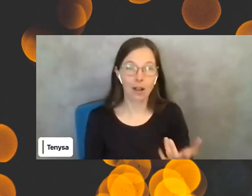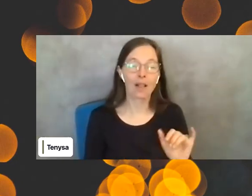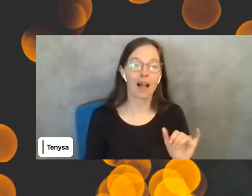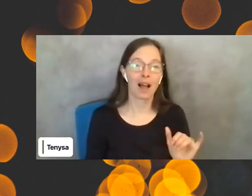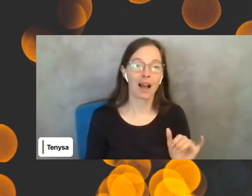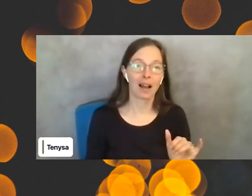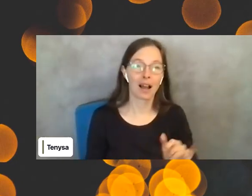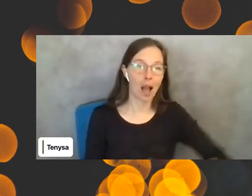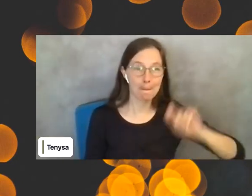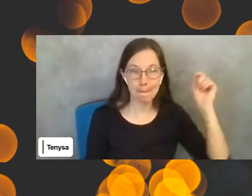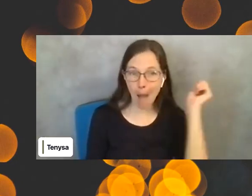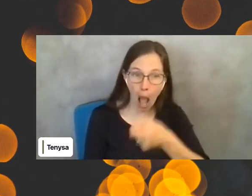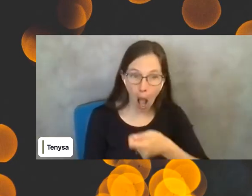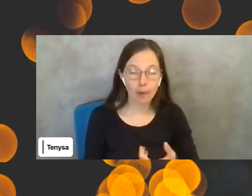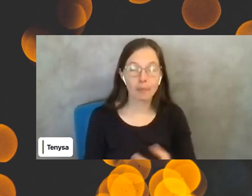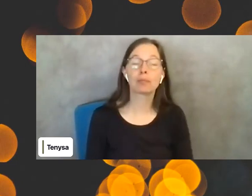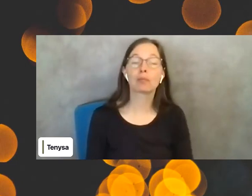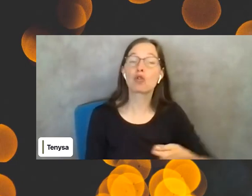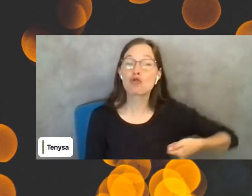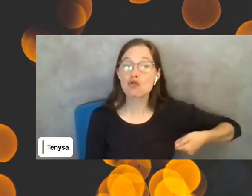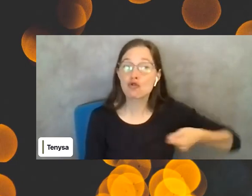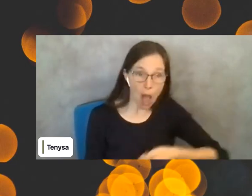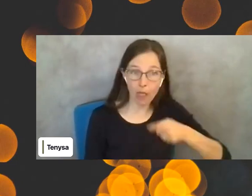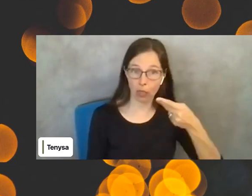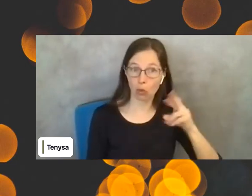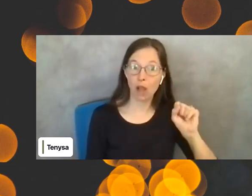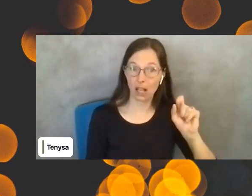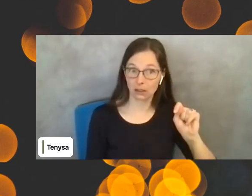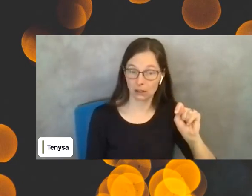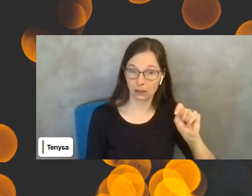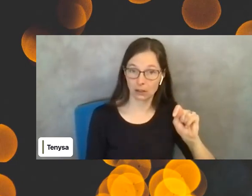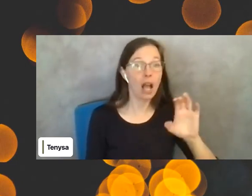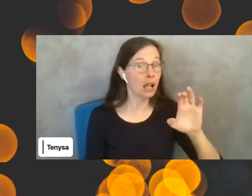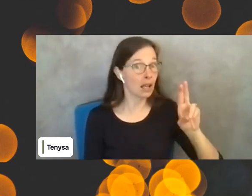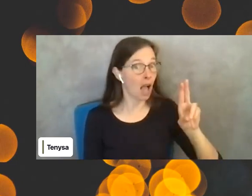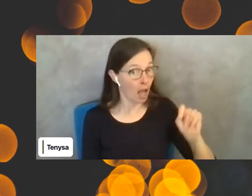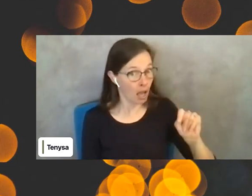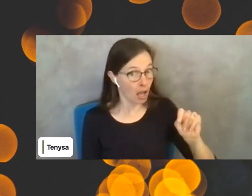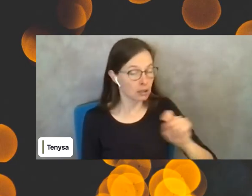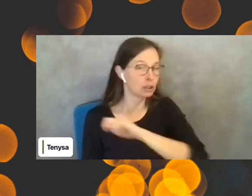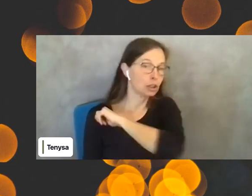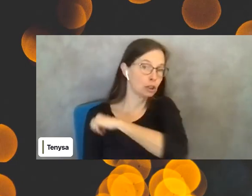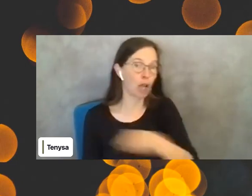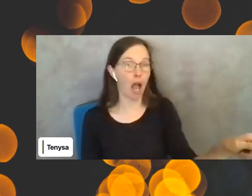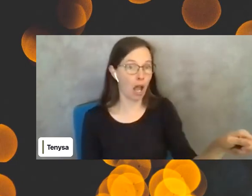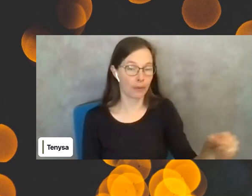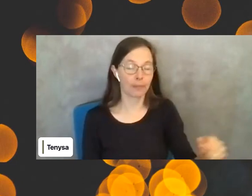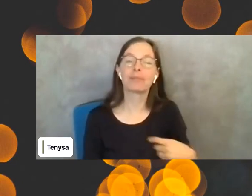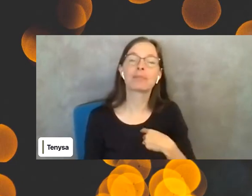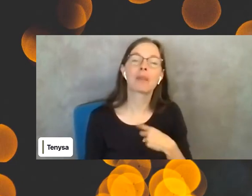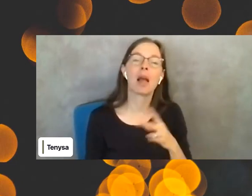getting a whack. Thrusting, you're going in. Cutting, you're going this way. And I'm being